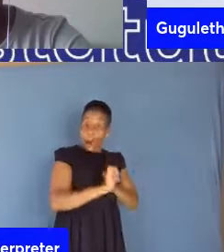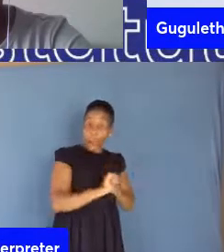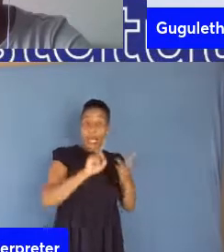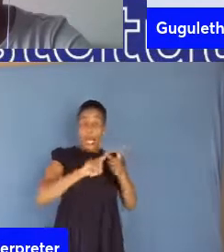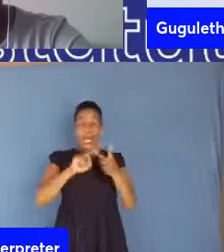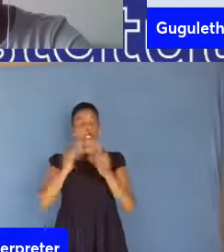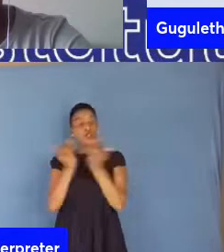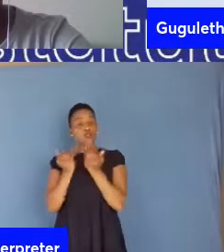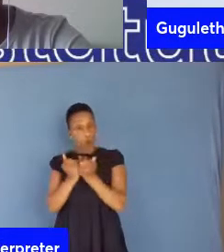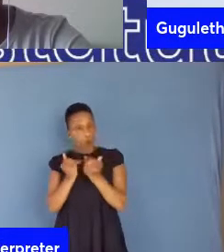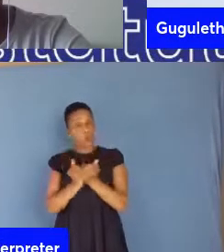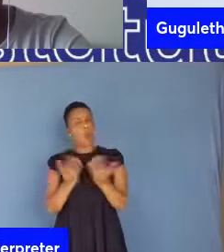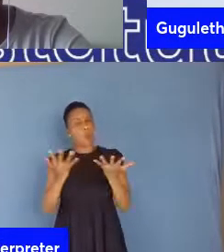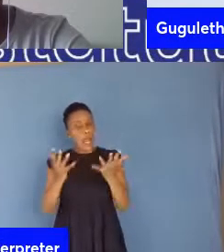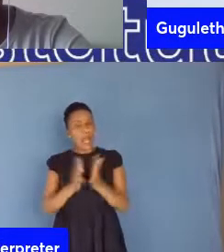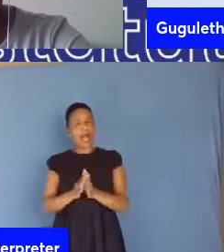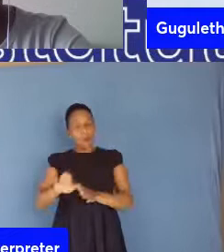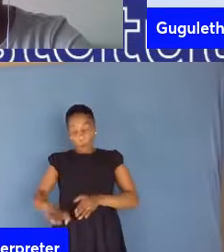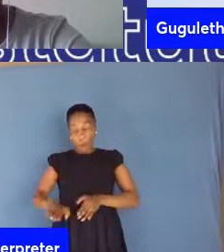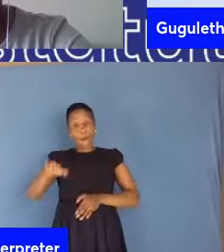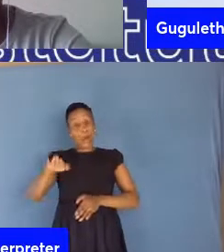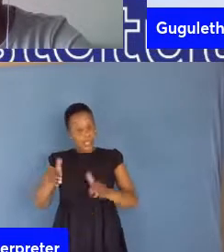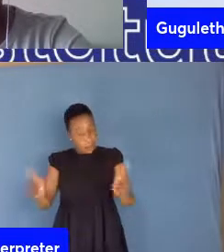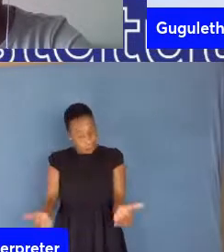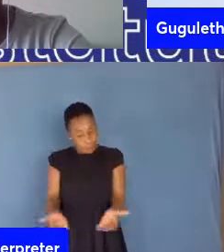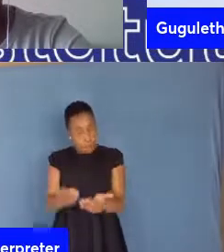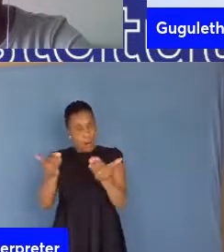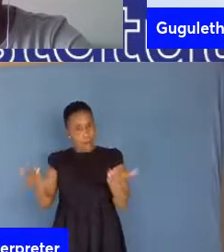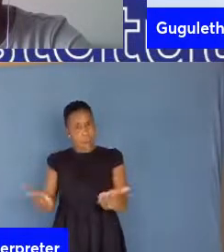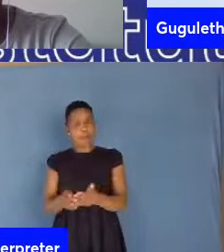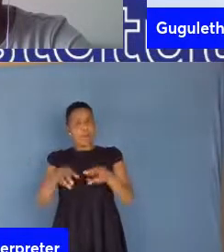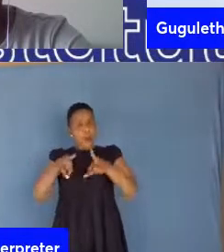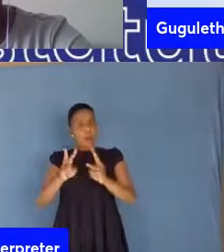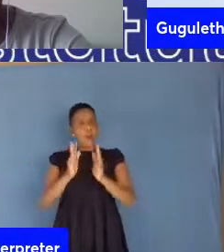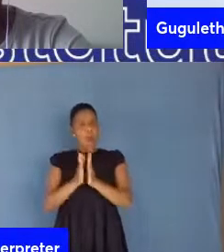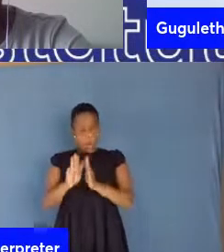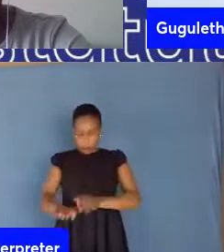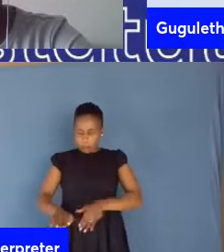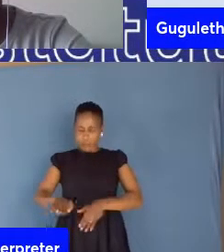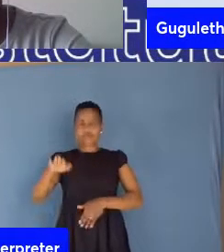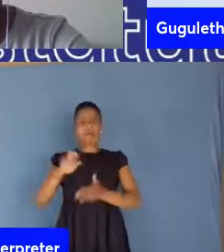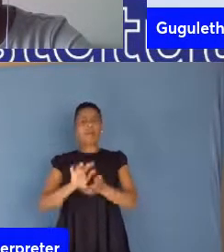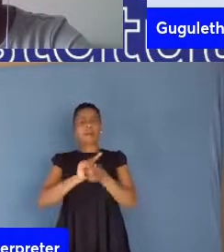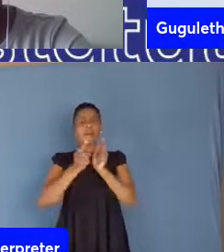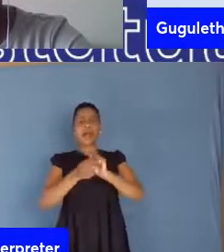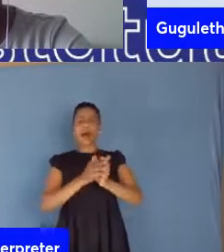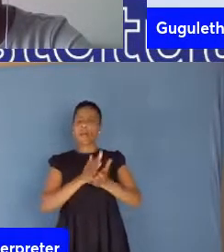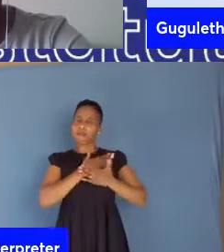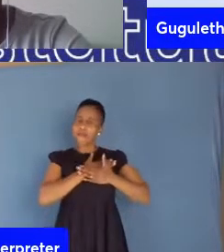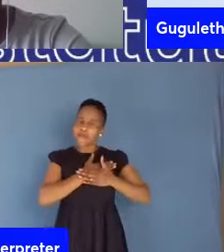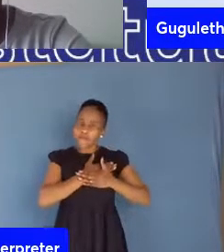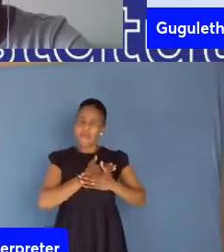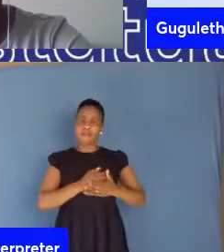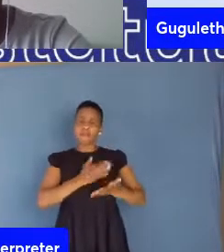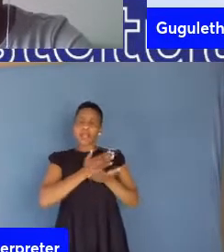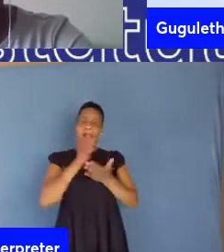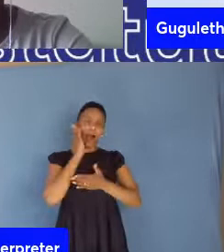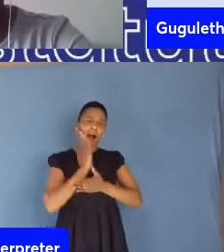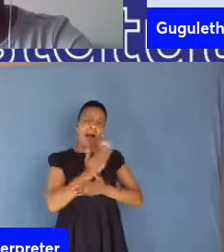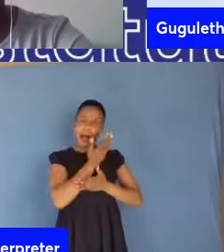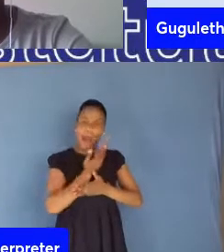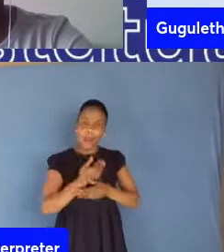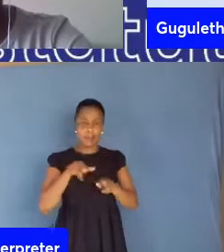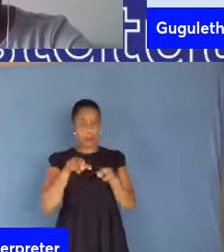are nurtured in such a way that they are raised to be compassionate, kind people, kind human beings